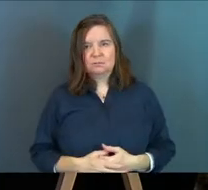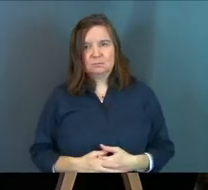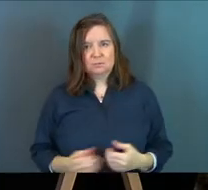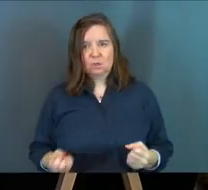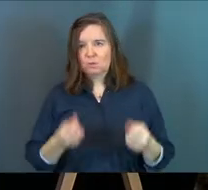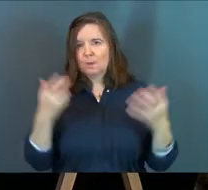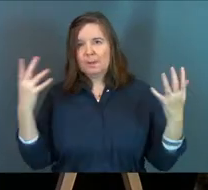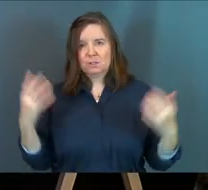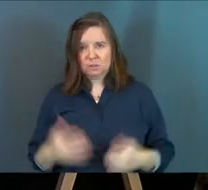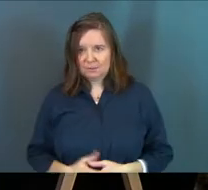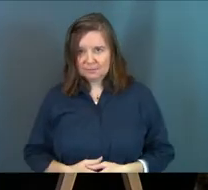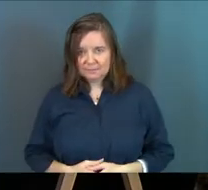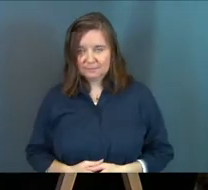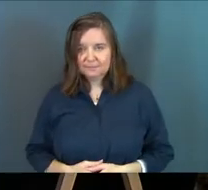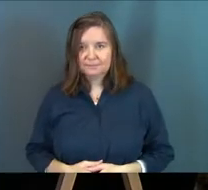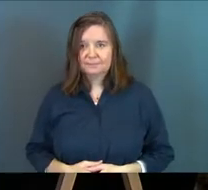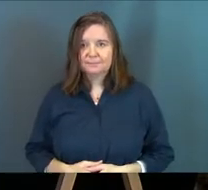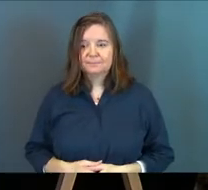much.